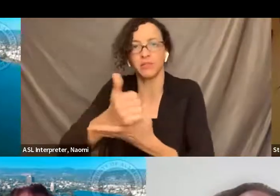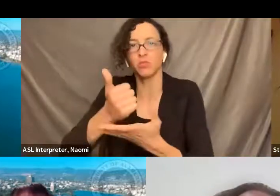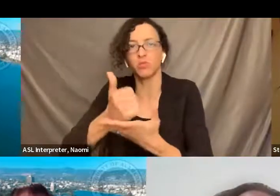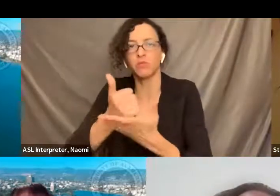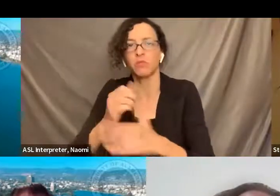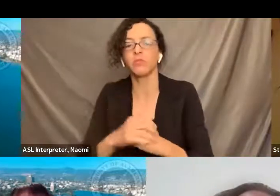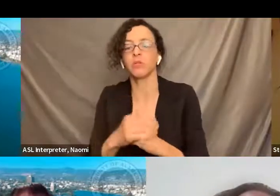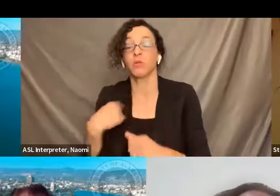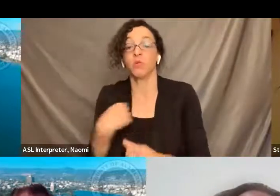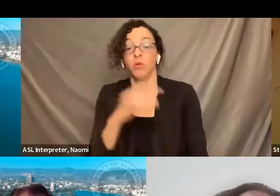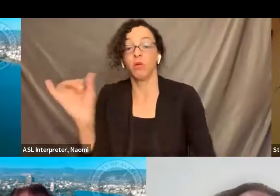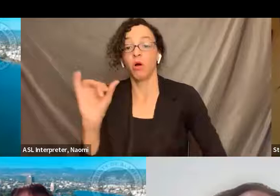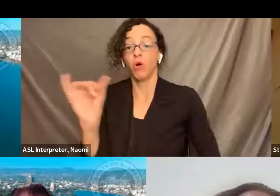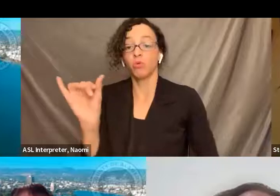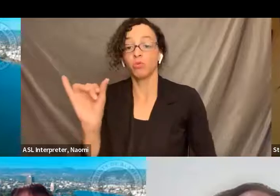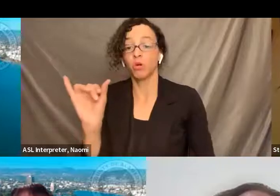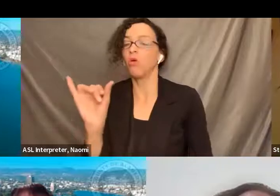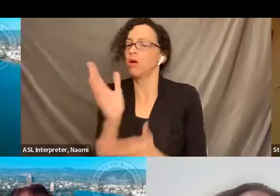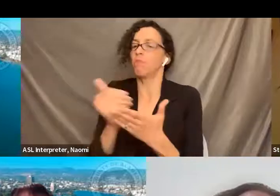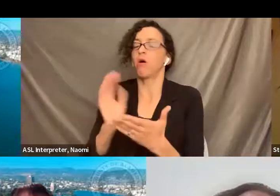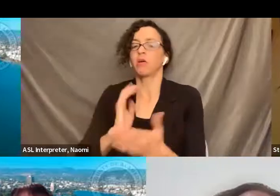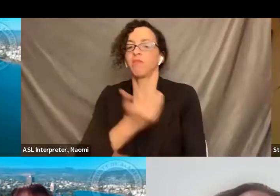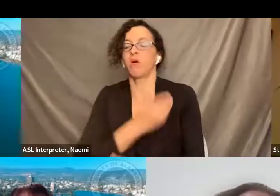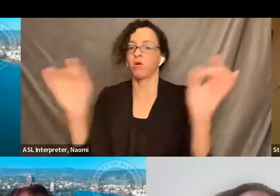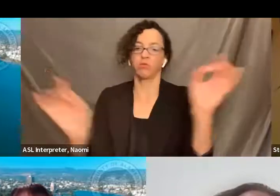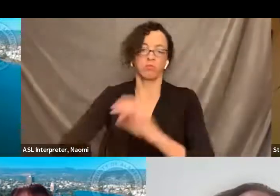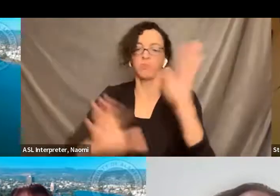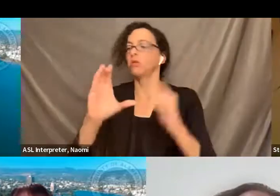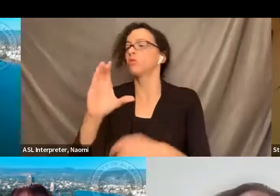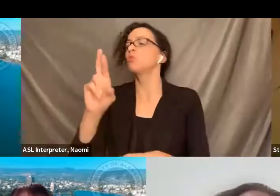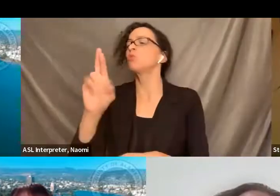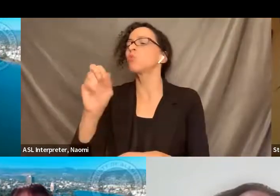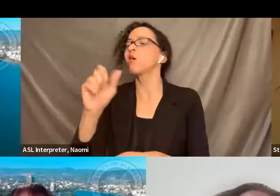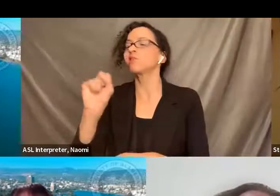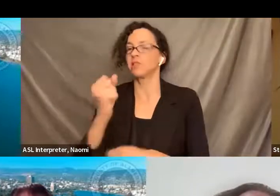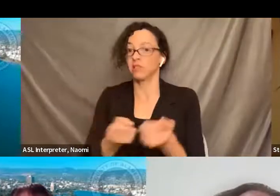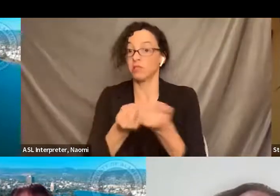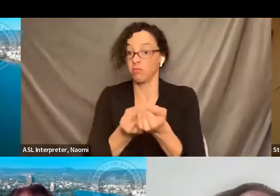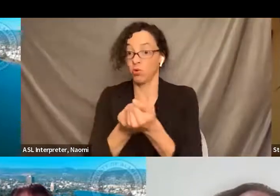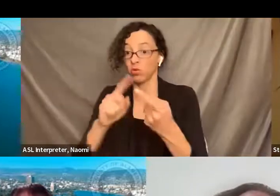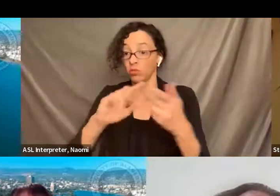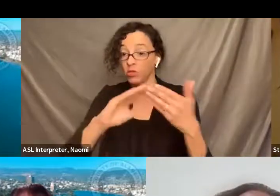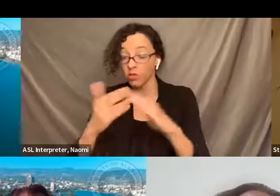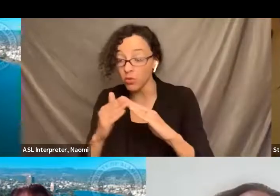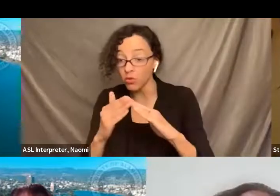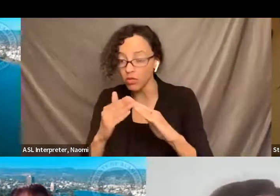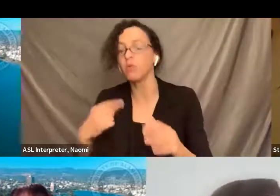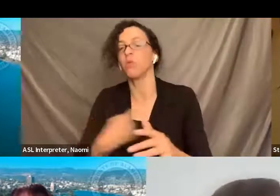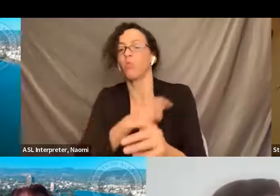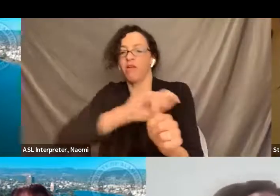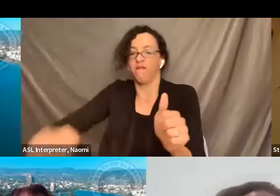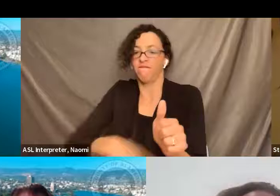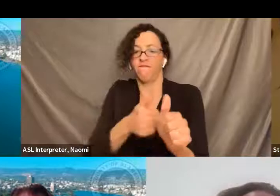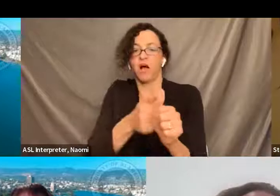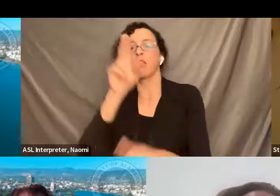also, as part of our crisis support to the community, we follow up with a